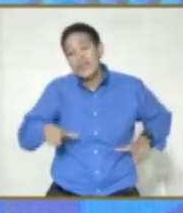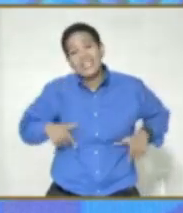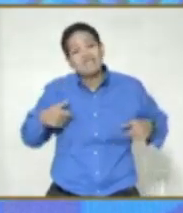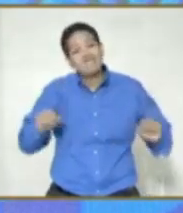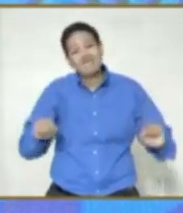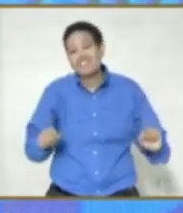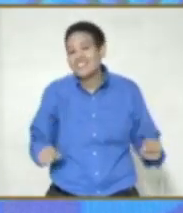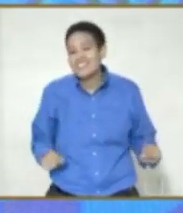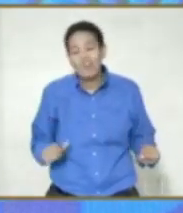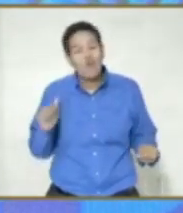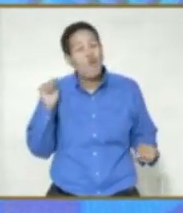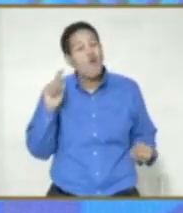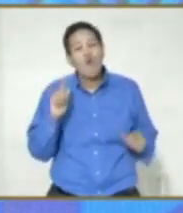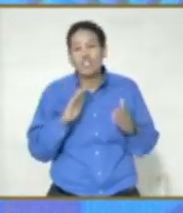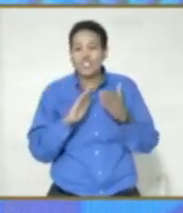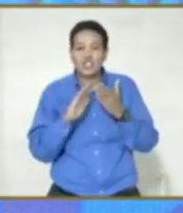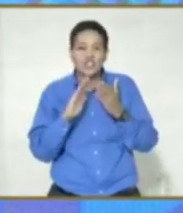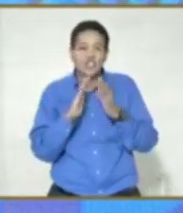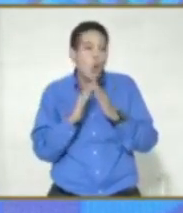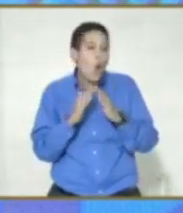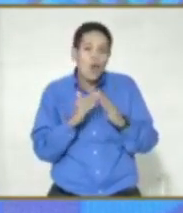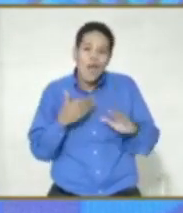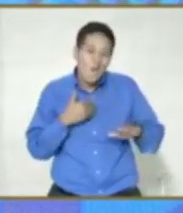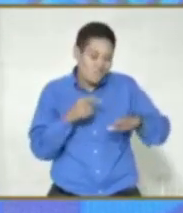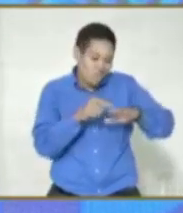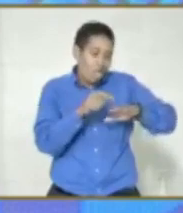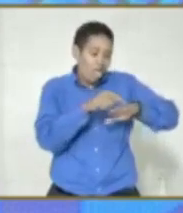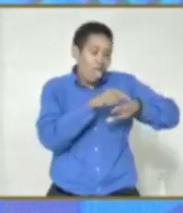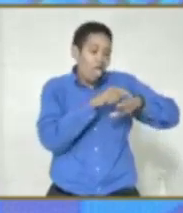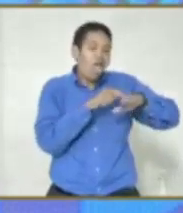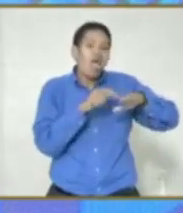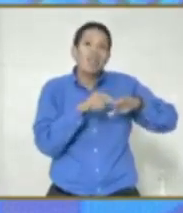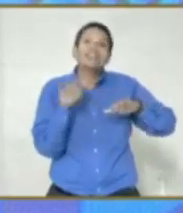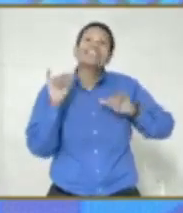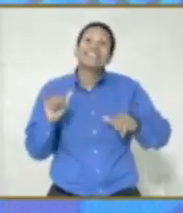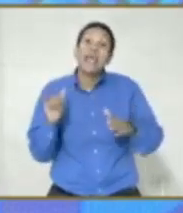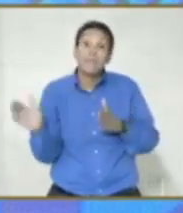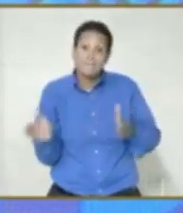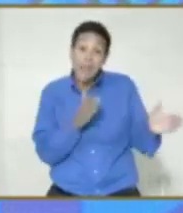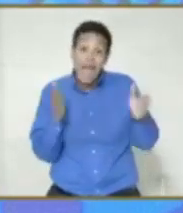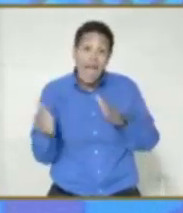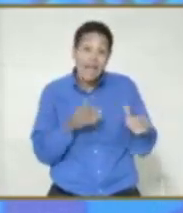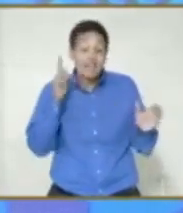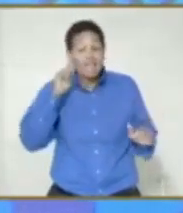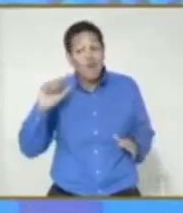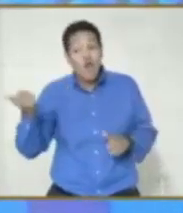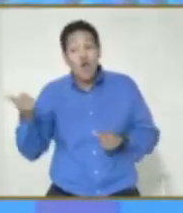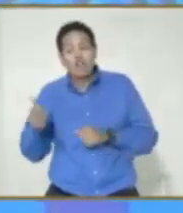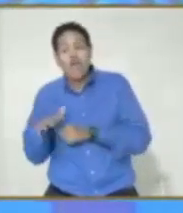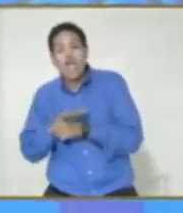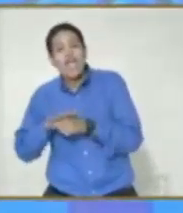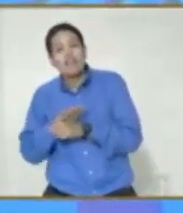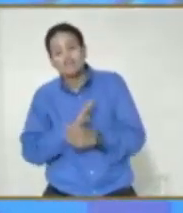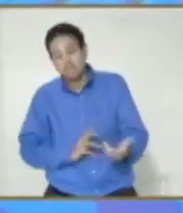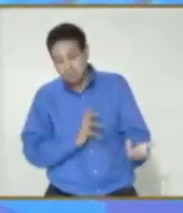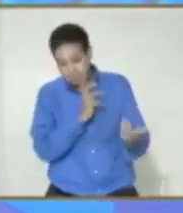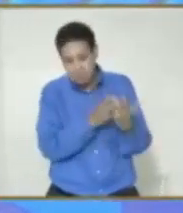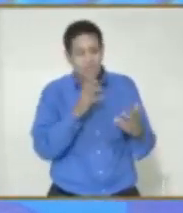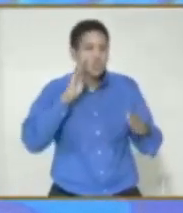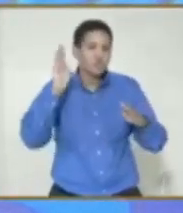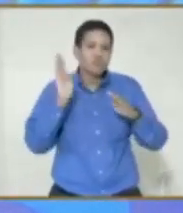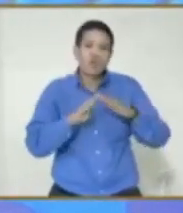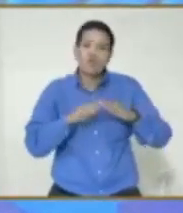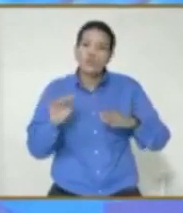The same plans we have for the other areas go for Brownstown. There is